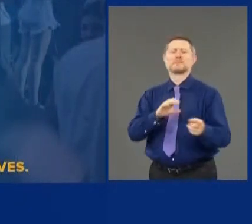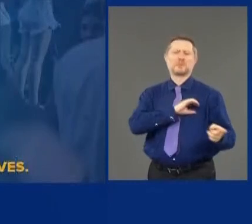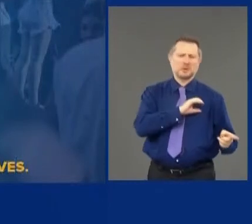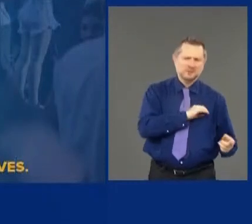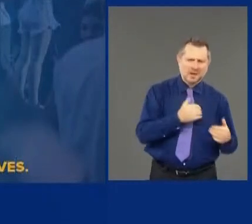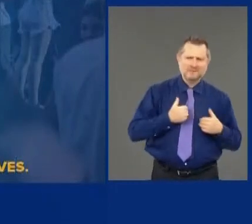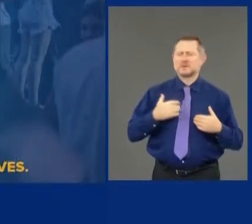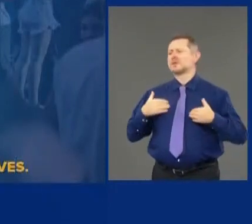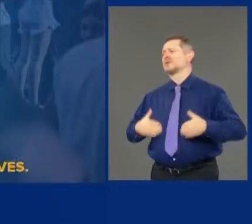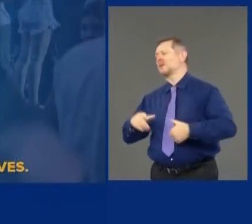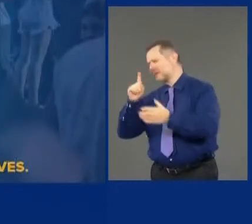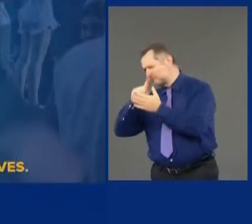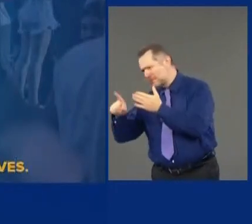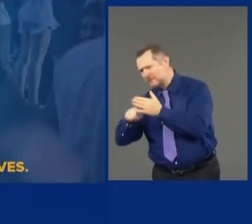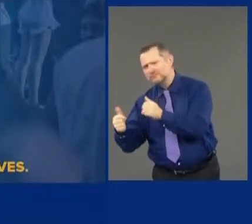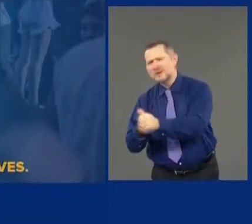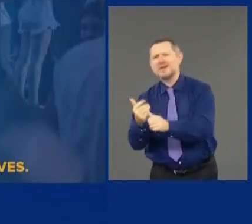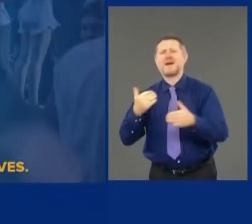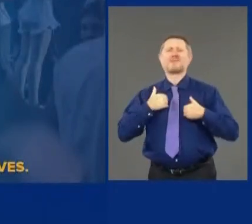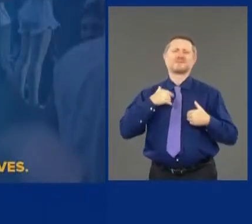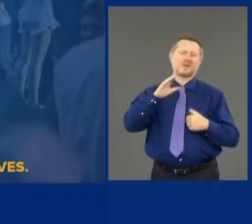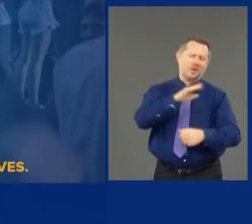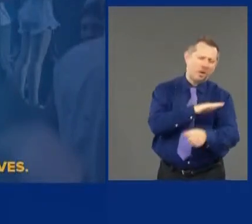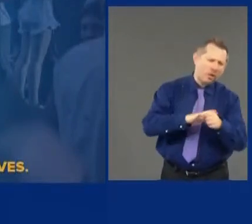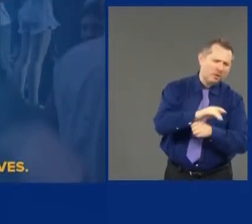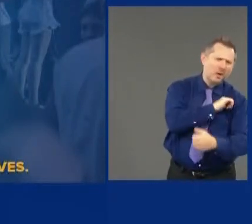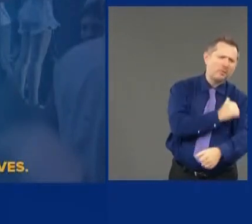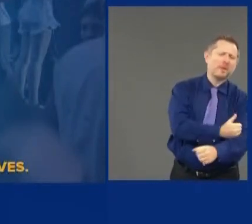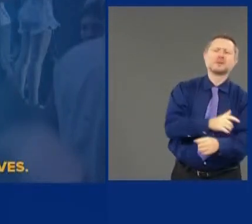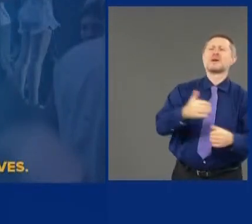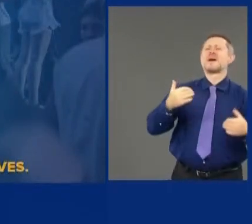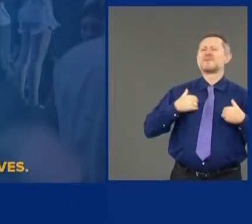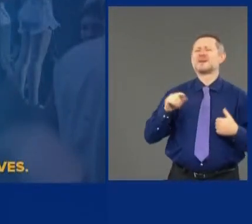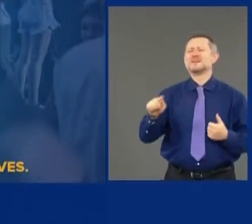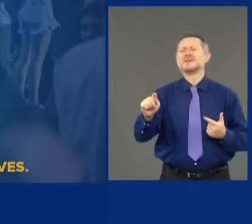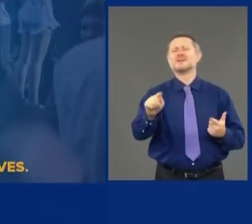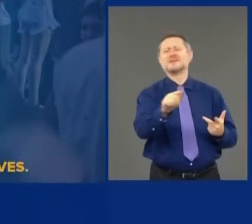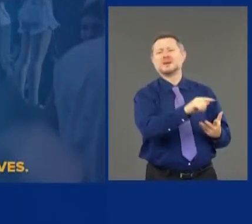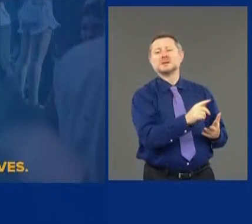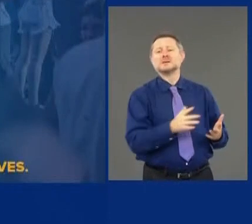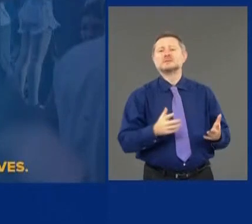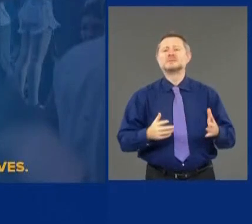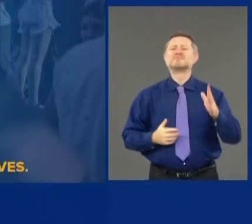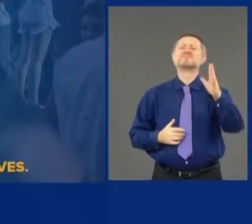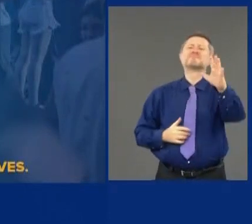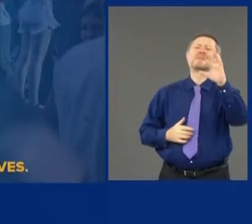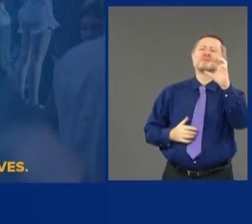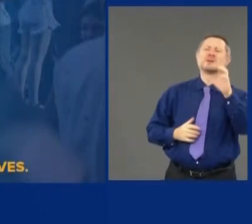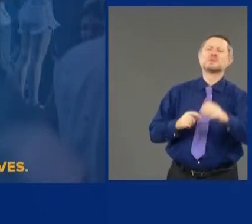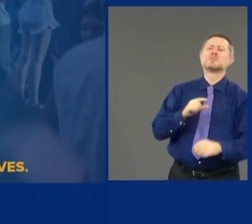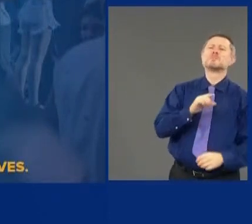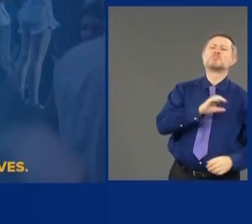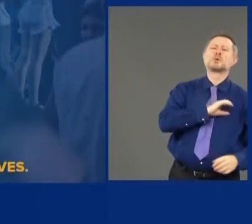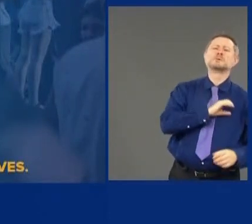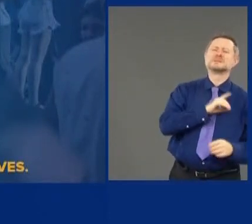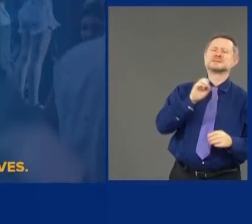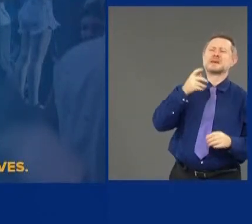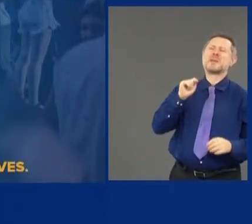we have state local authority, but there are 500 police departments in this